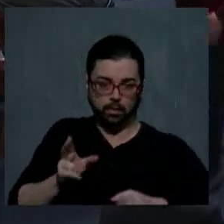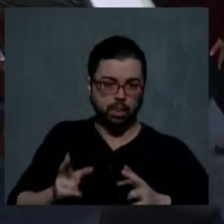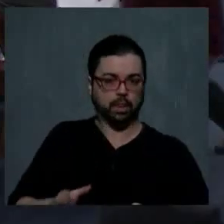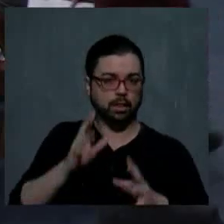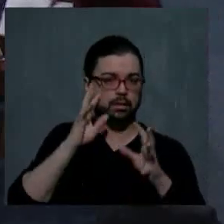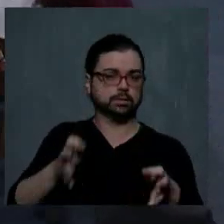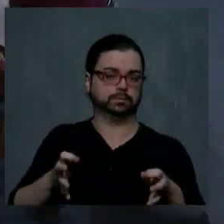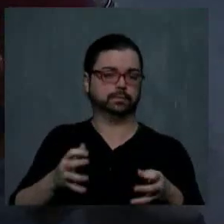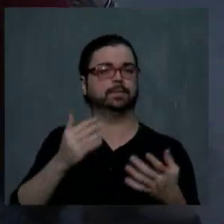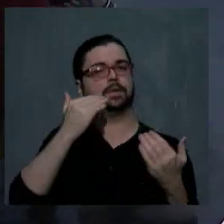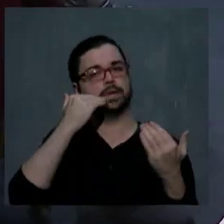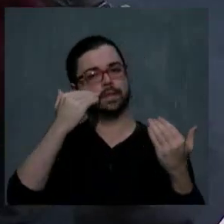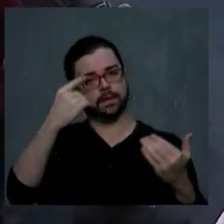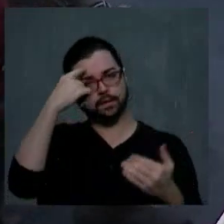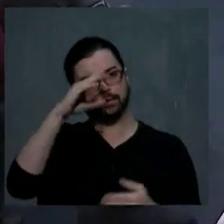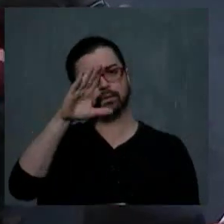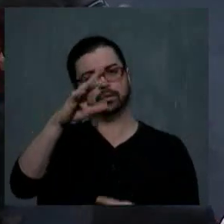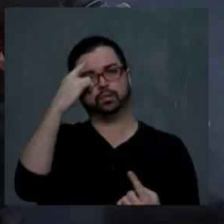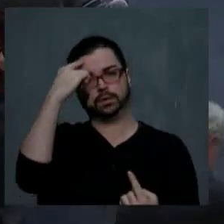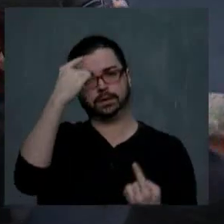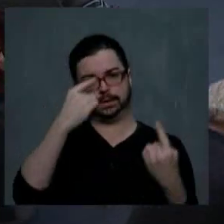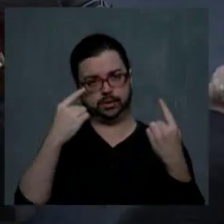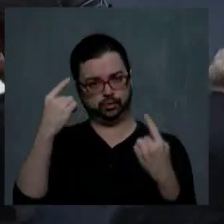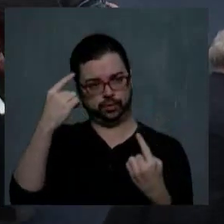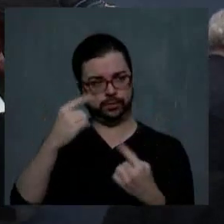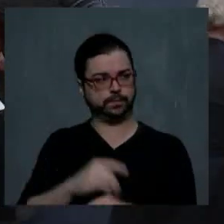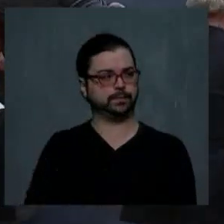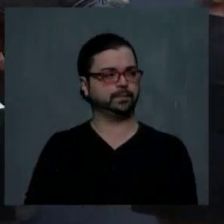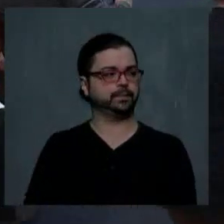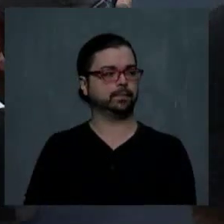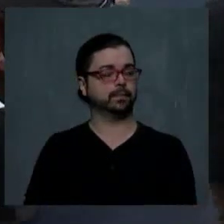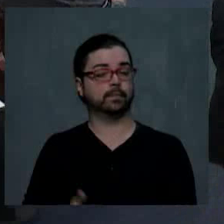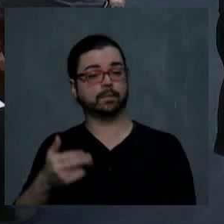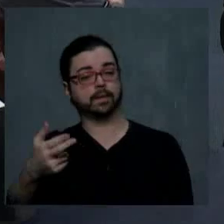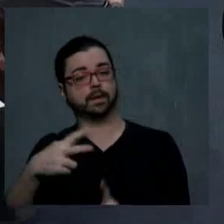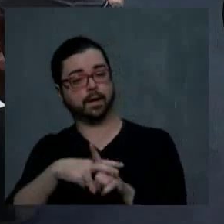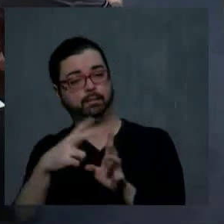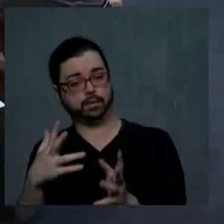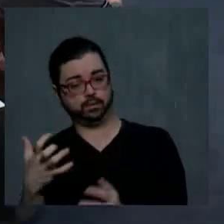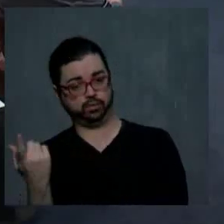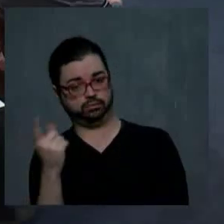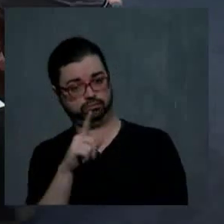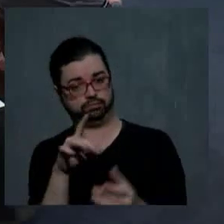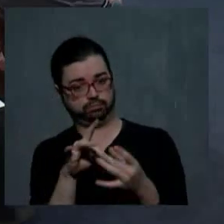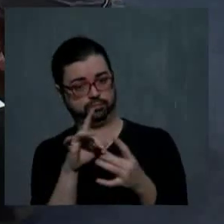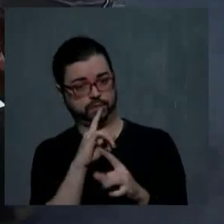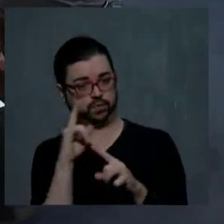Thank you. Applicant, would you like to get up and respond to anything?